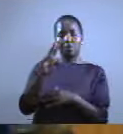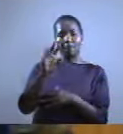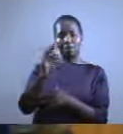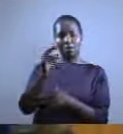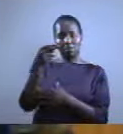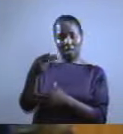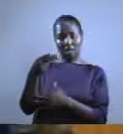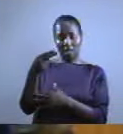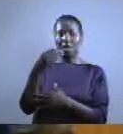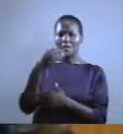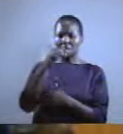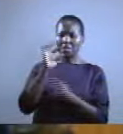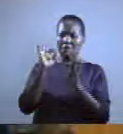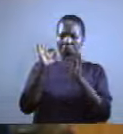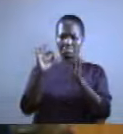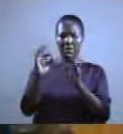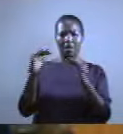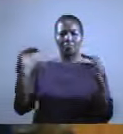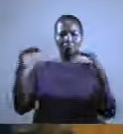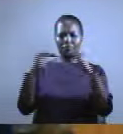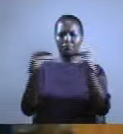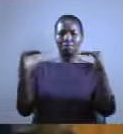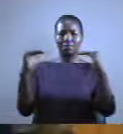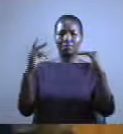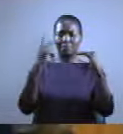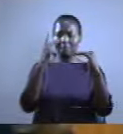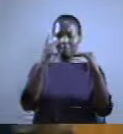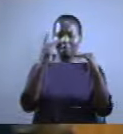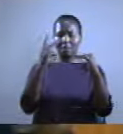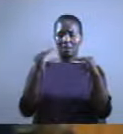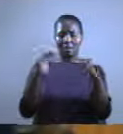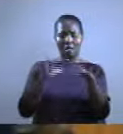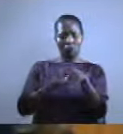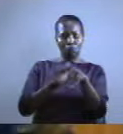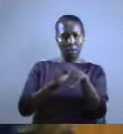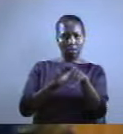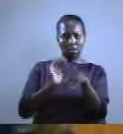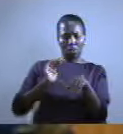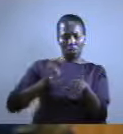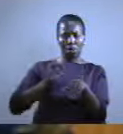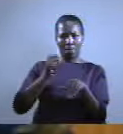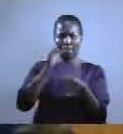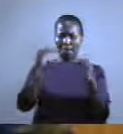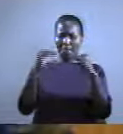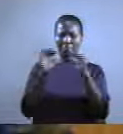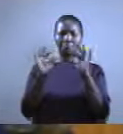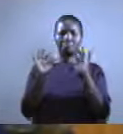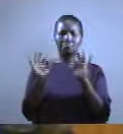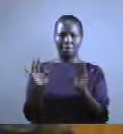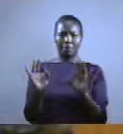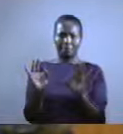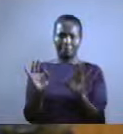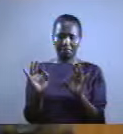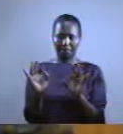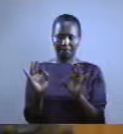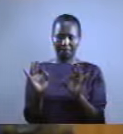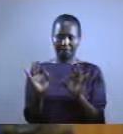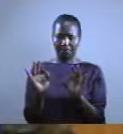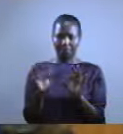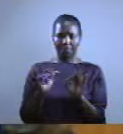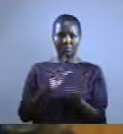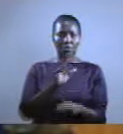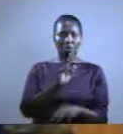university to fall firmly in the quadrant depicting good equity and good per capita research output.